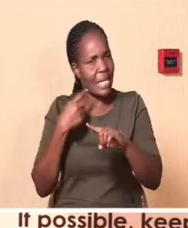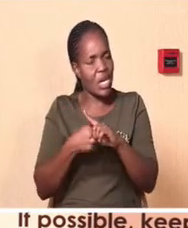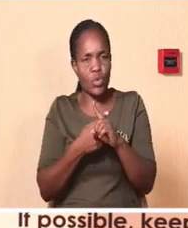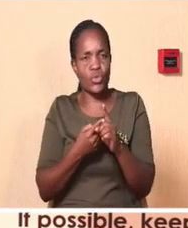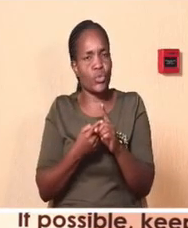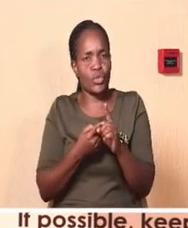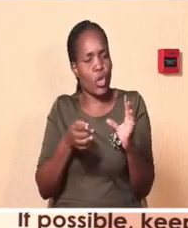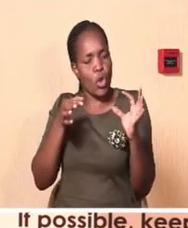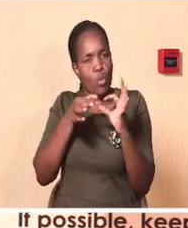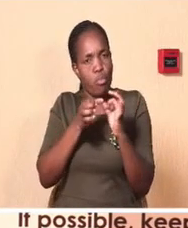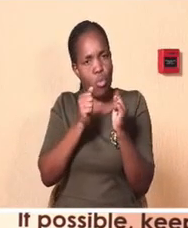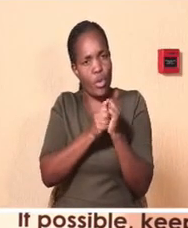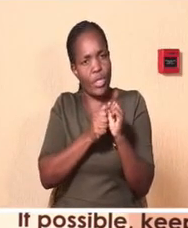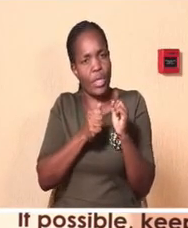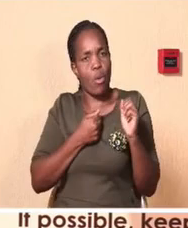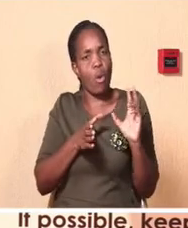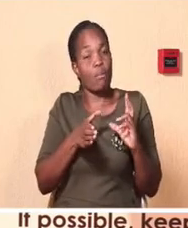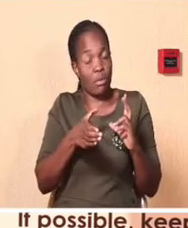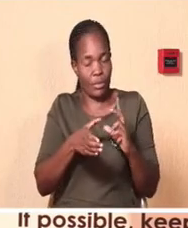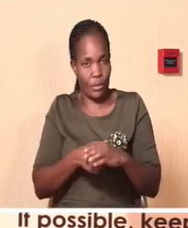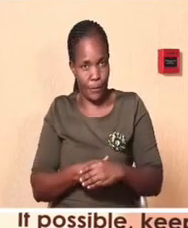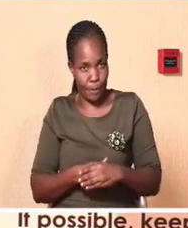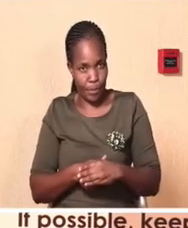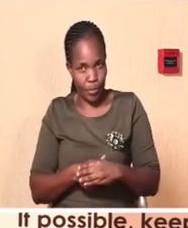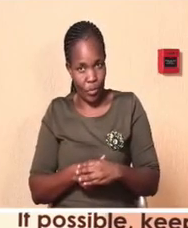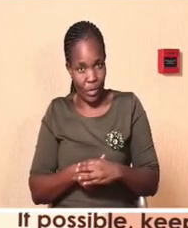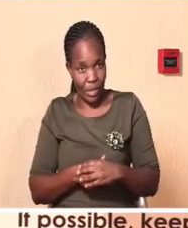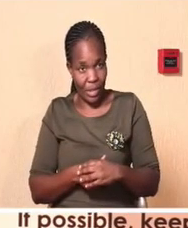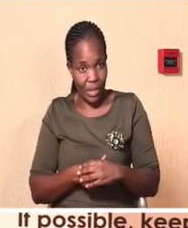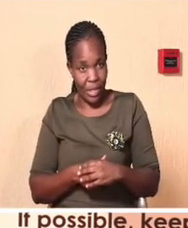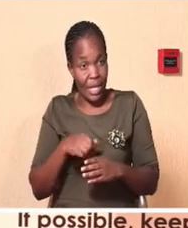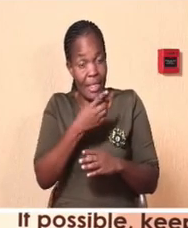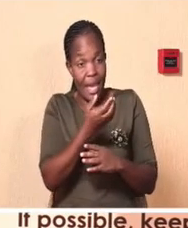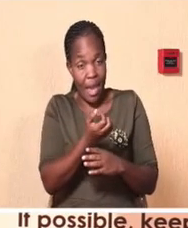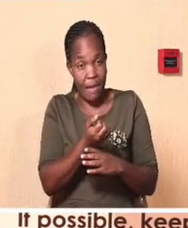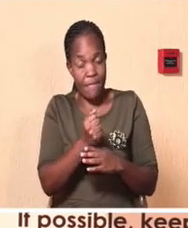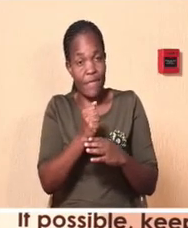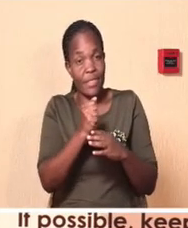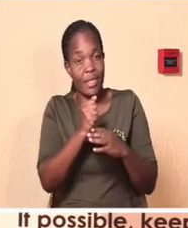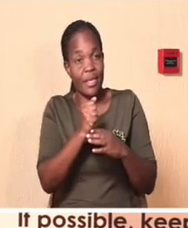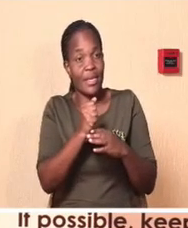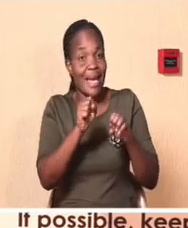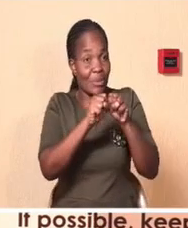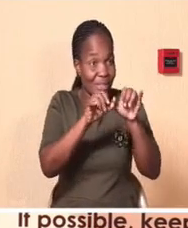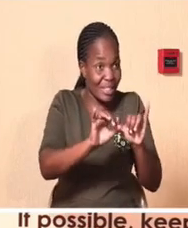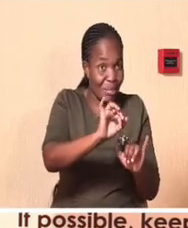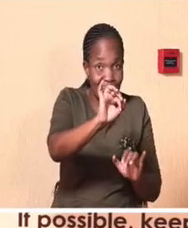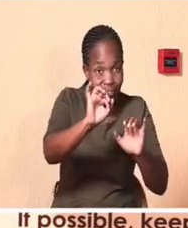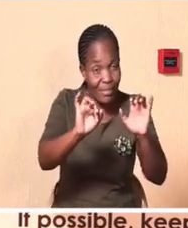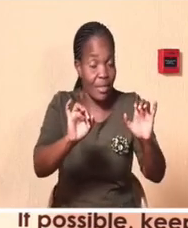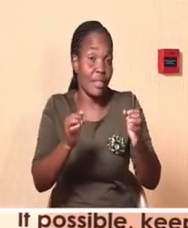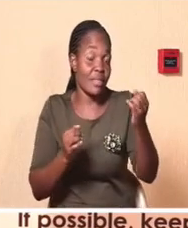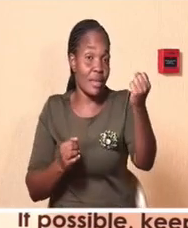not as if we are telling them what to do, because they have their networks, they have their systems, they